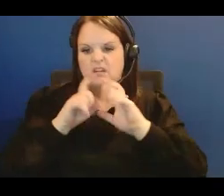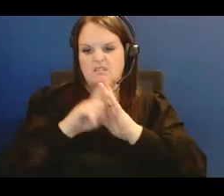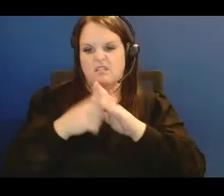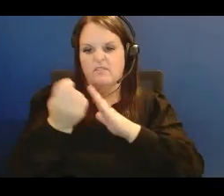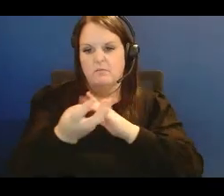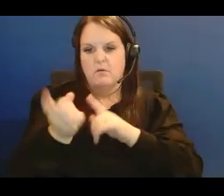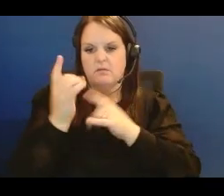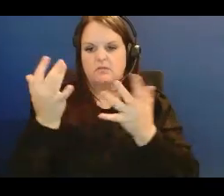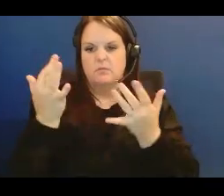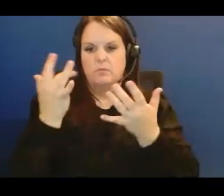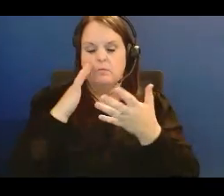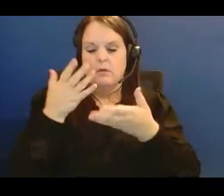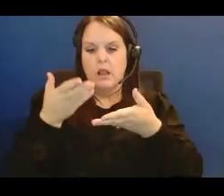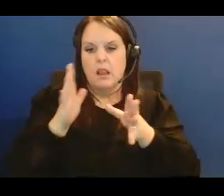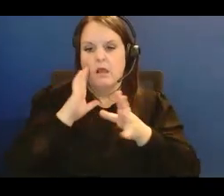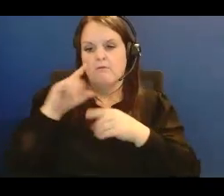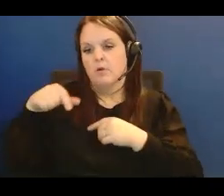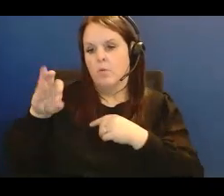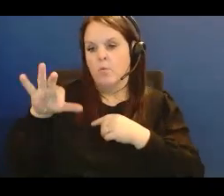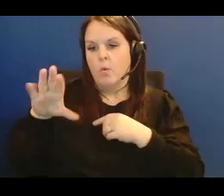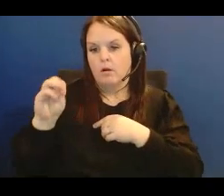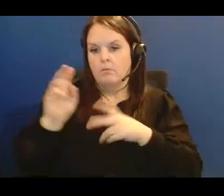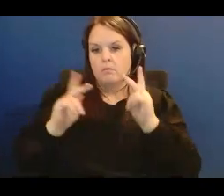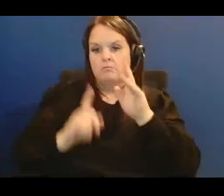quorum. Thank you so much for joining.